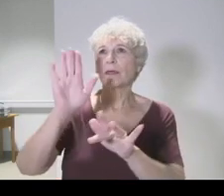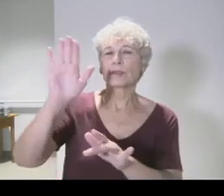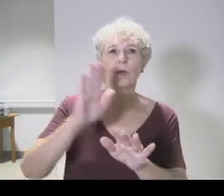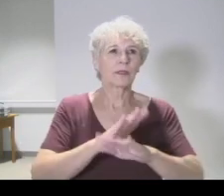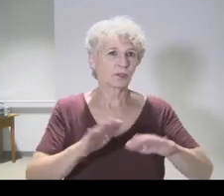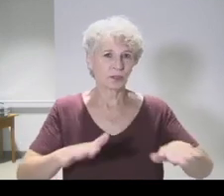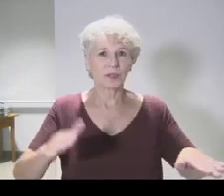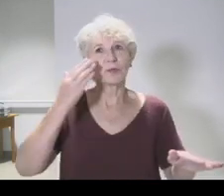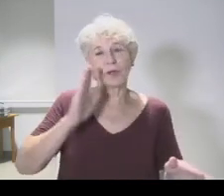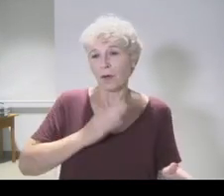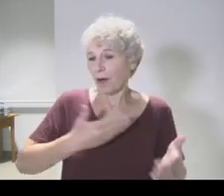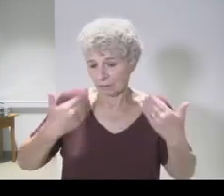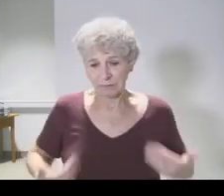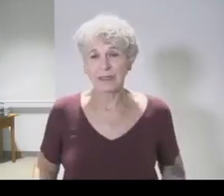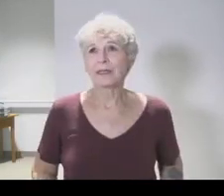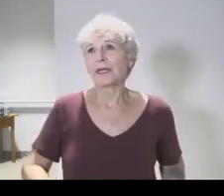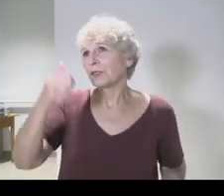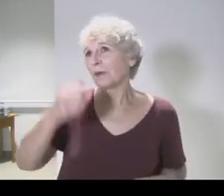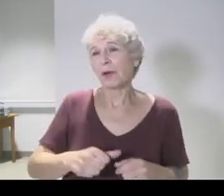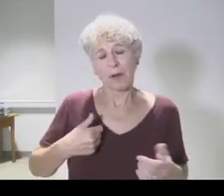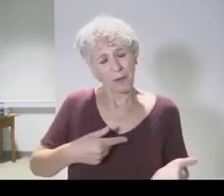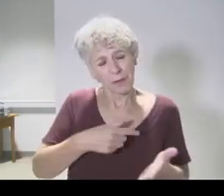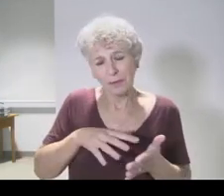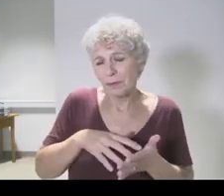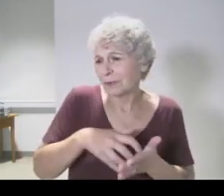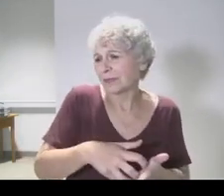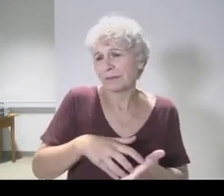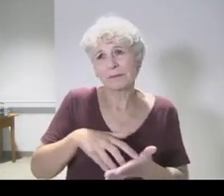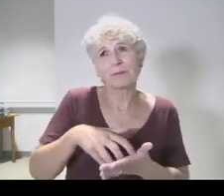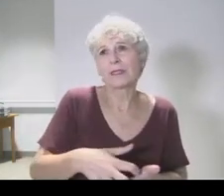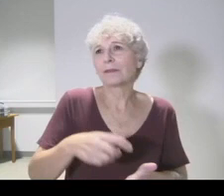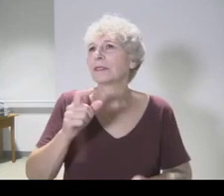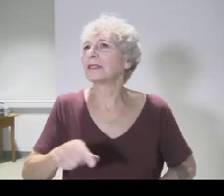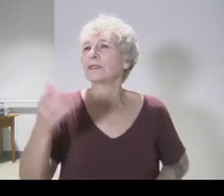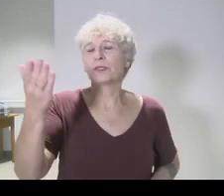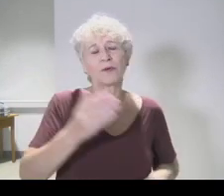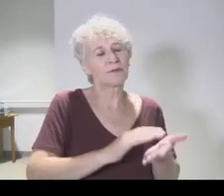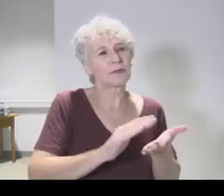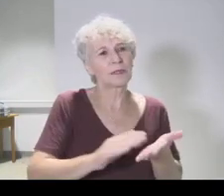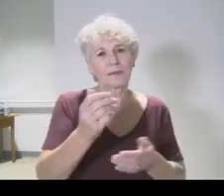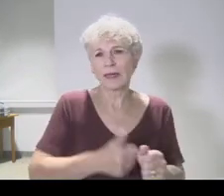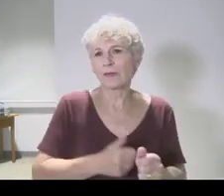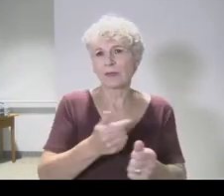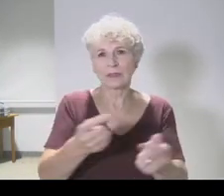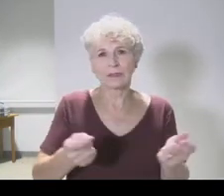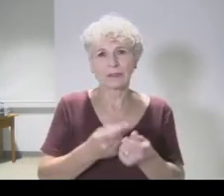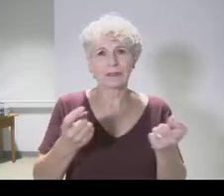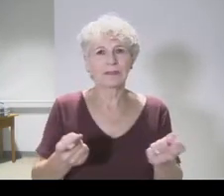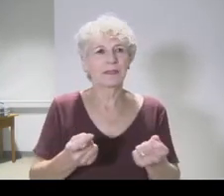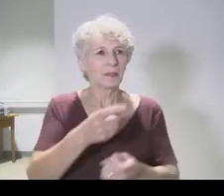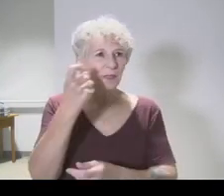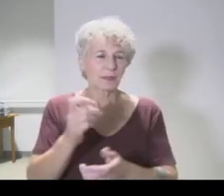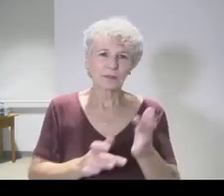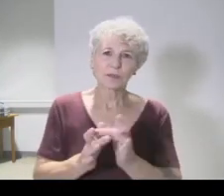You know our frame and remember that we are but dust. You forgive all our sins because of Jesus' death